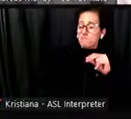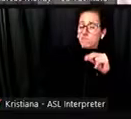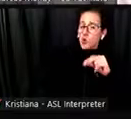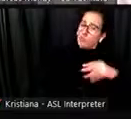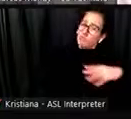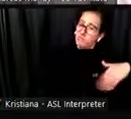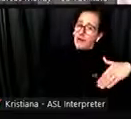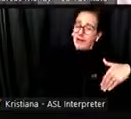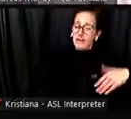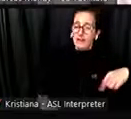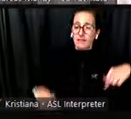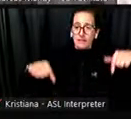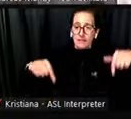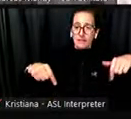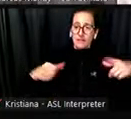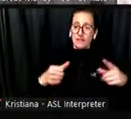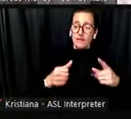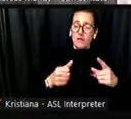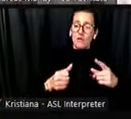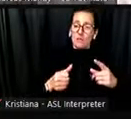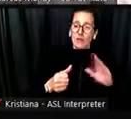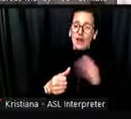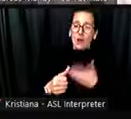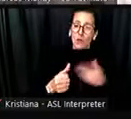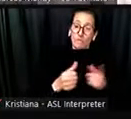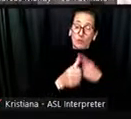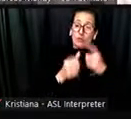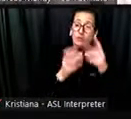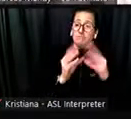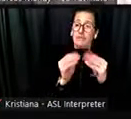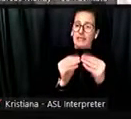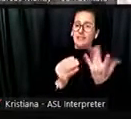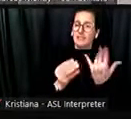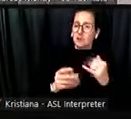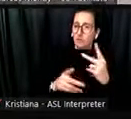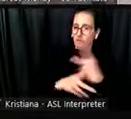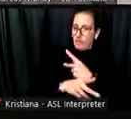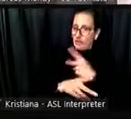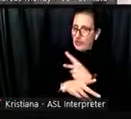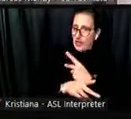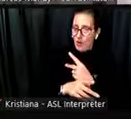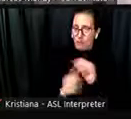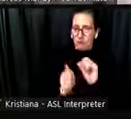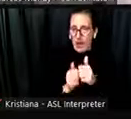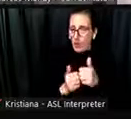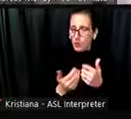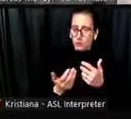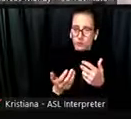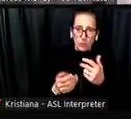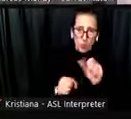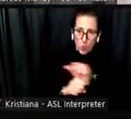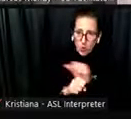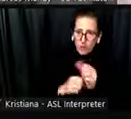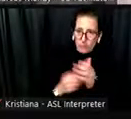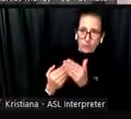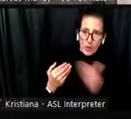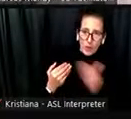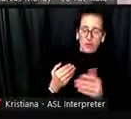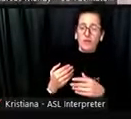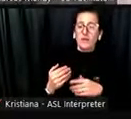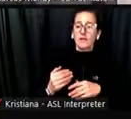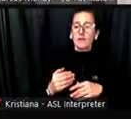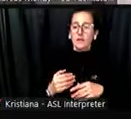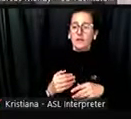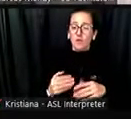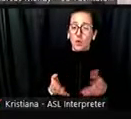we're figuring out the logistics. And unfortunately, the way the logistics are set up, I think I'm the